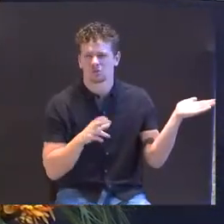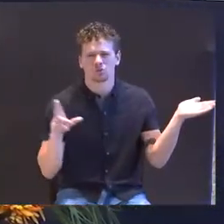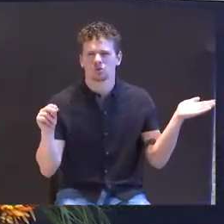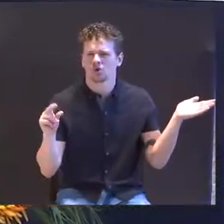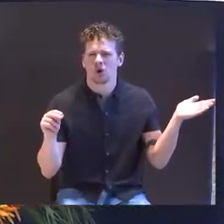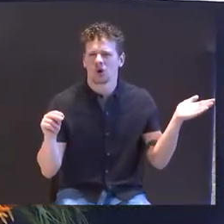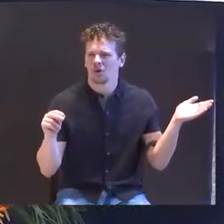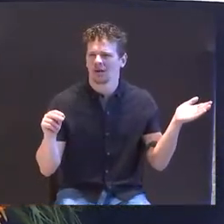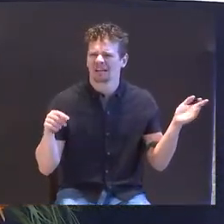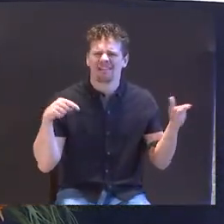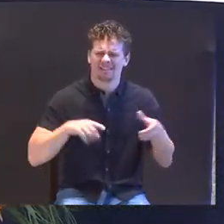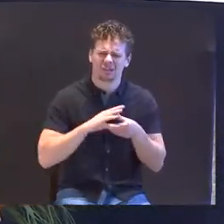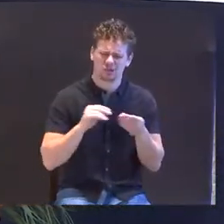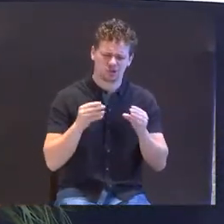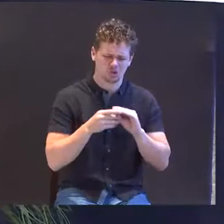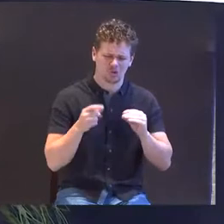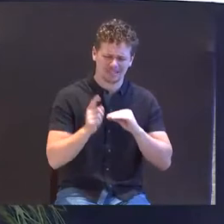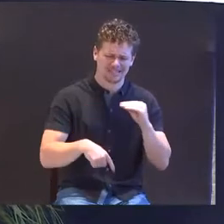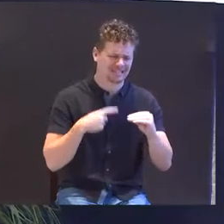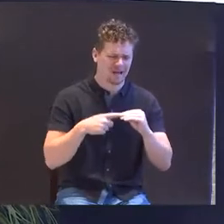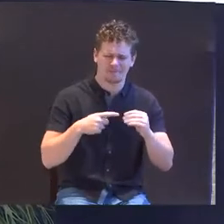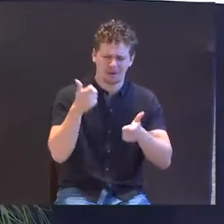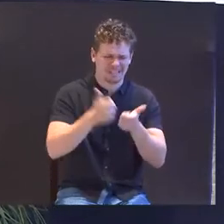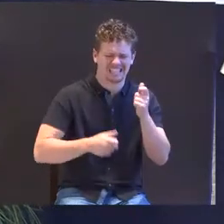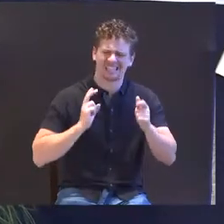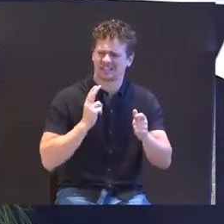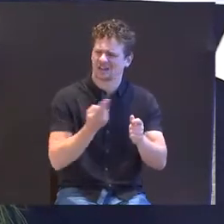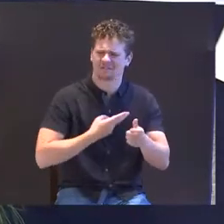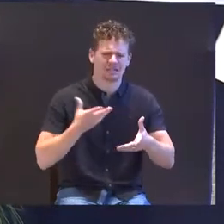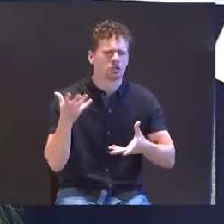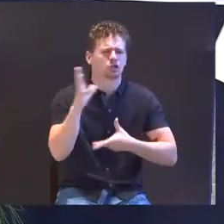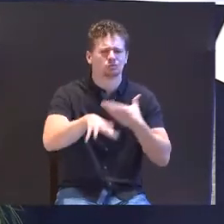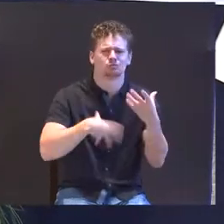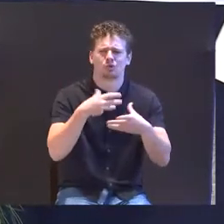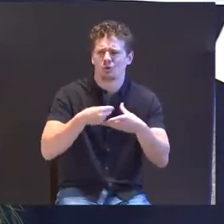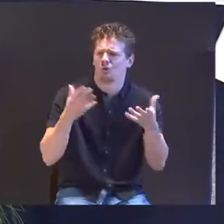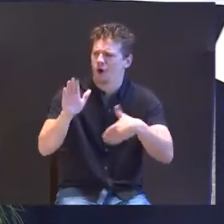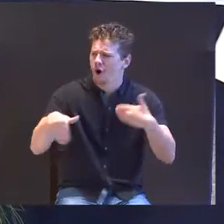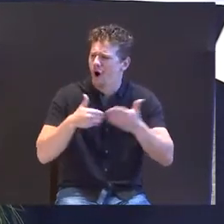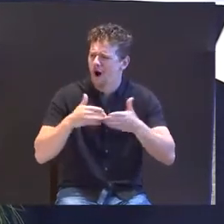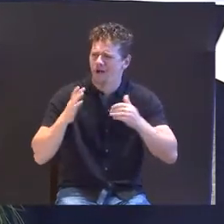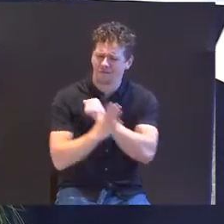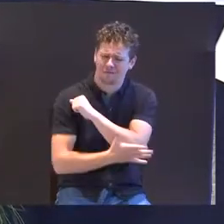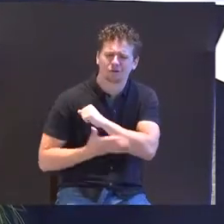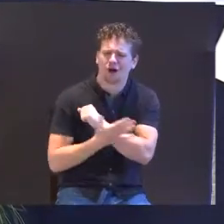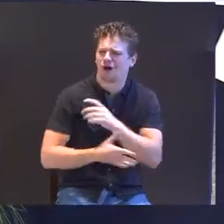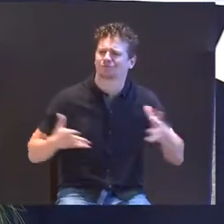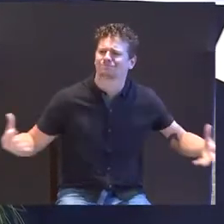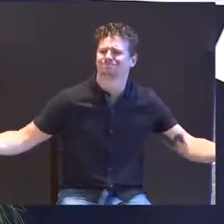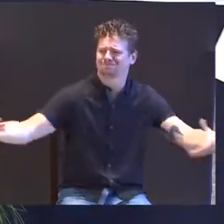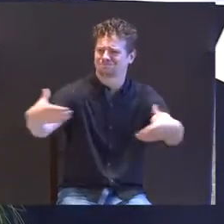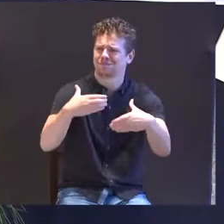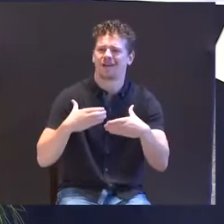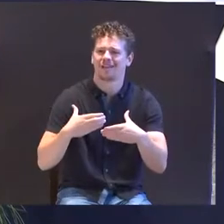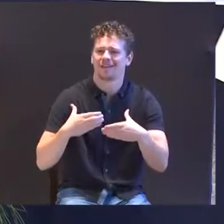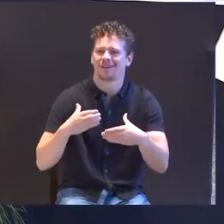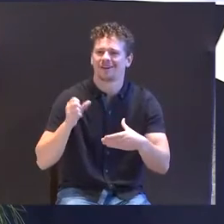every single American in every single corner of this country, so that our kids and our grandkids can see something more for